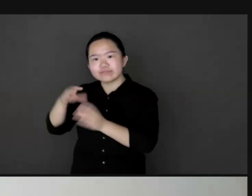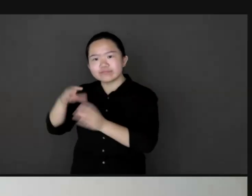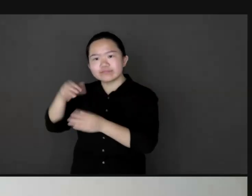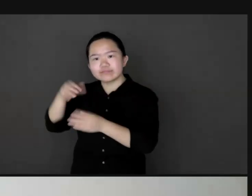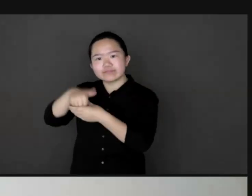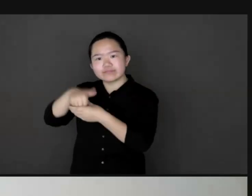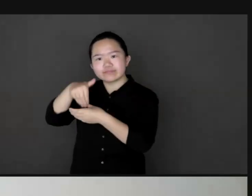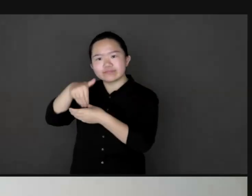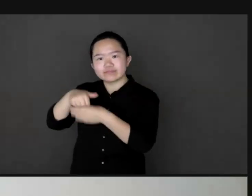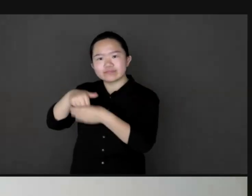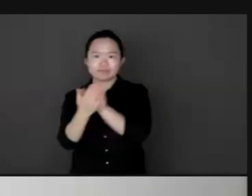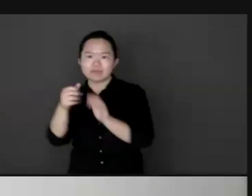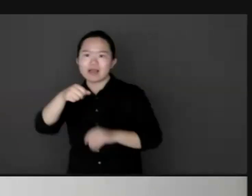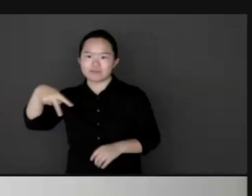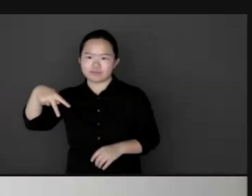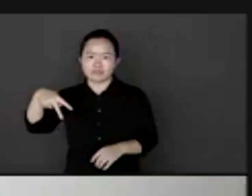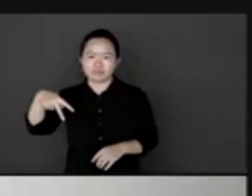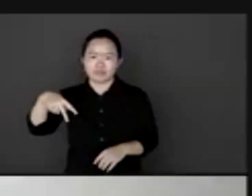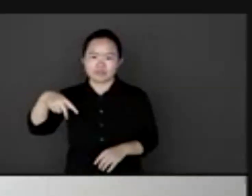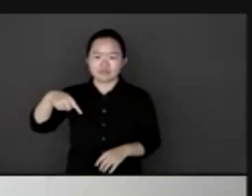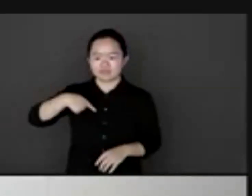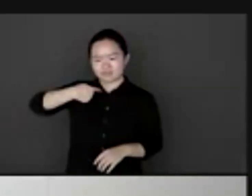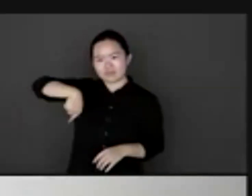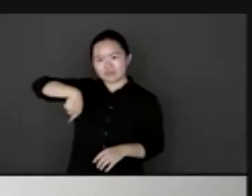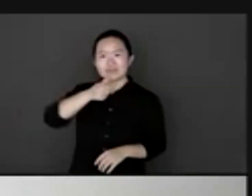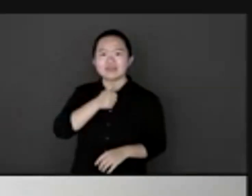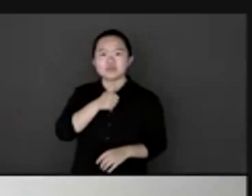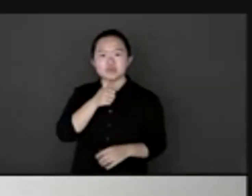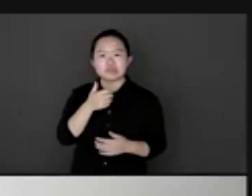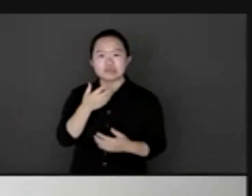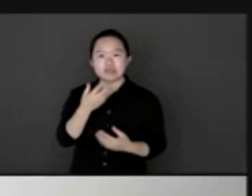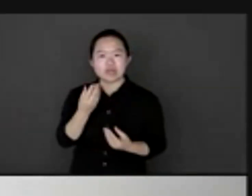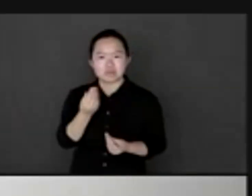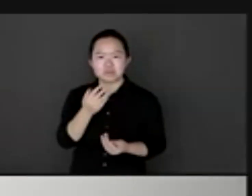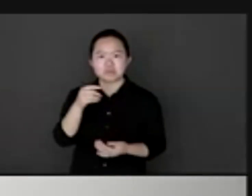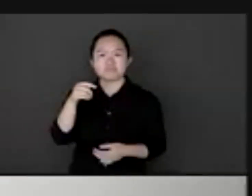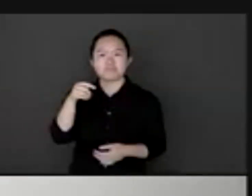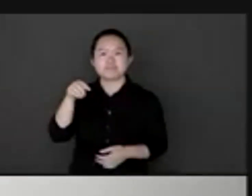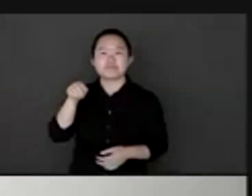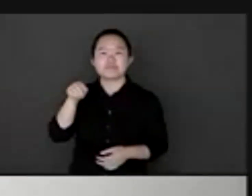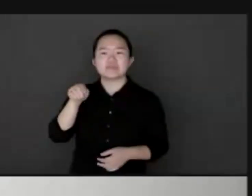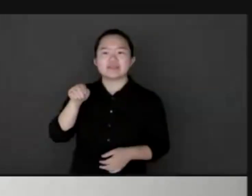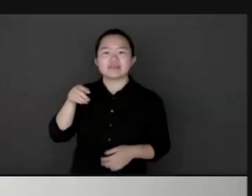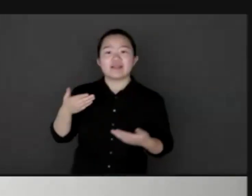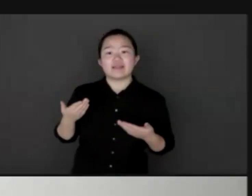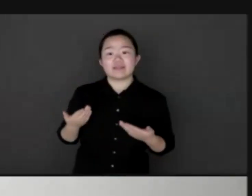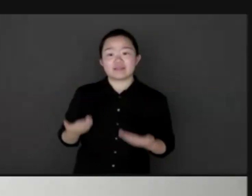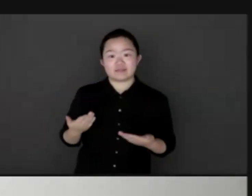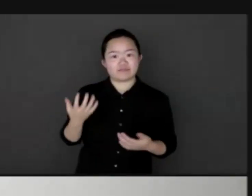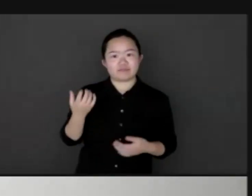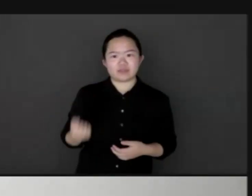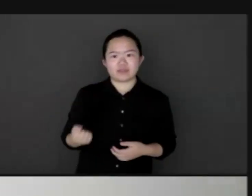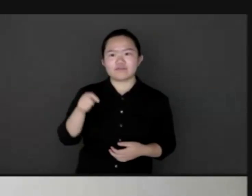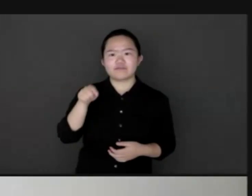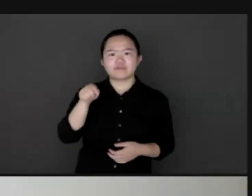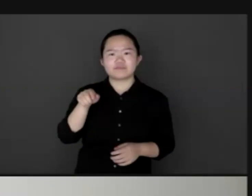where webs are not so accessible, and everyone are starting to make like native apps. We have a totally different